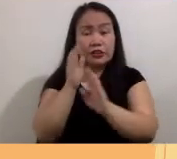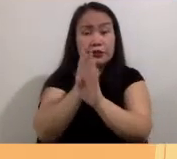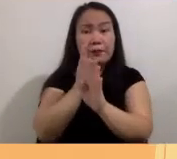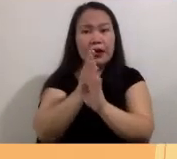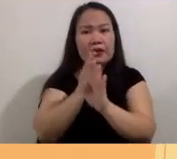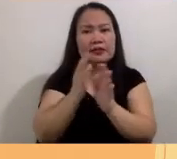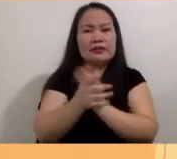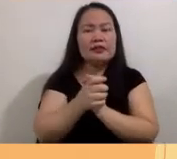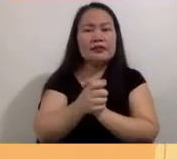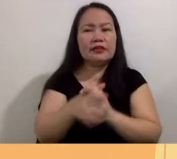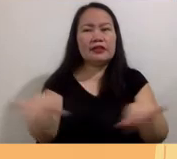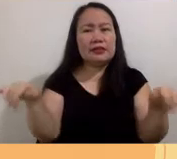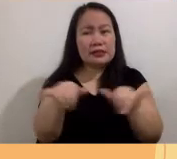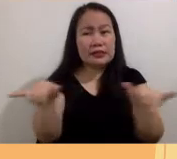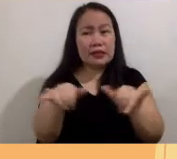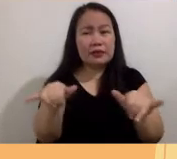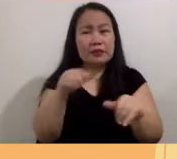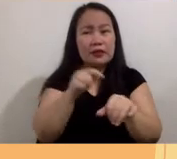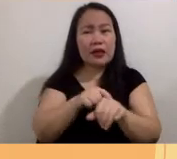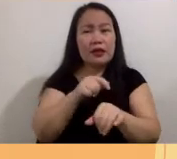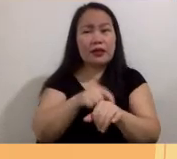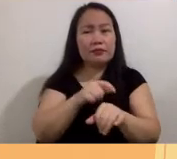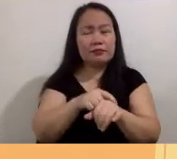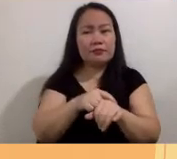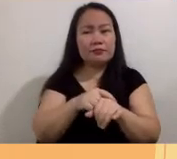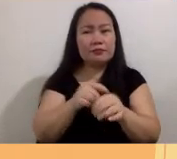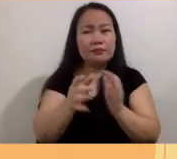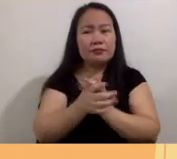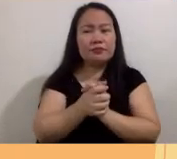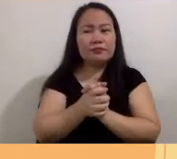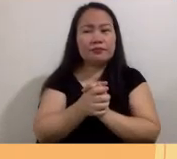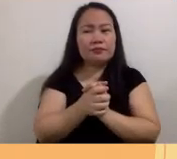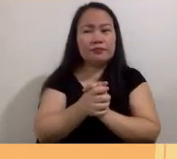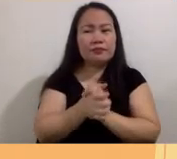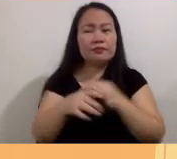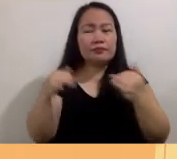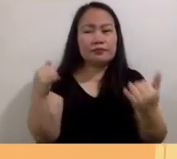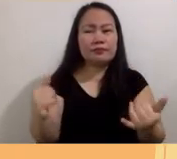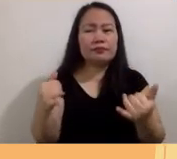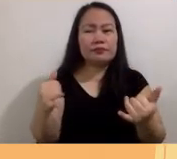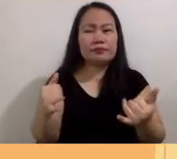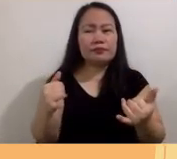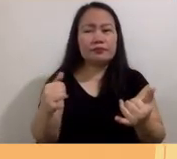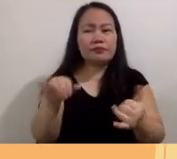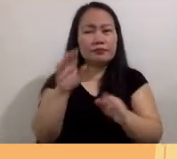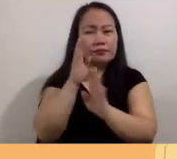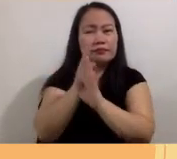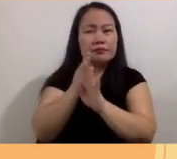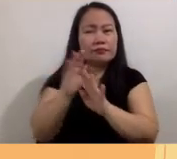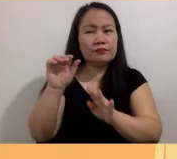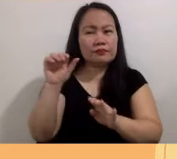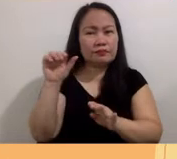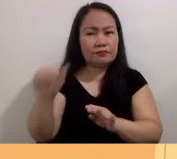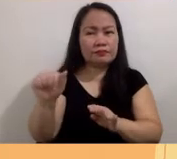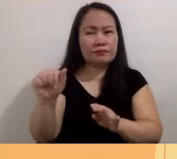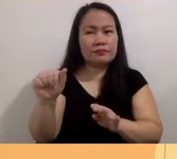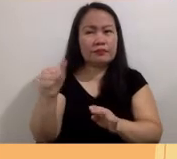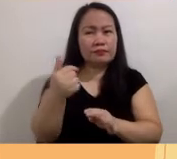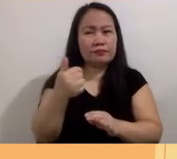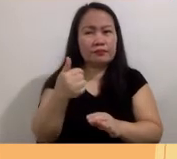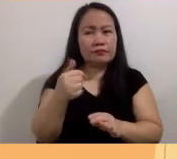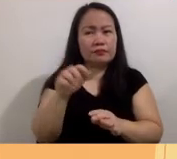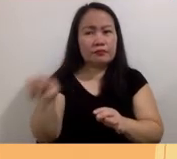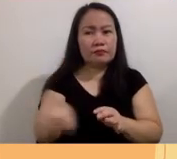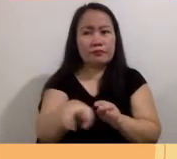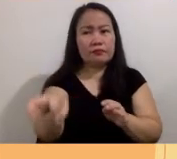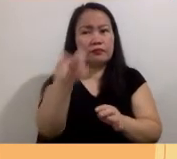kilometers in the same time that bus B travels 80 kilometers. Now, si bus A daw 10 kilometer